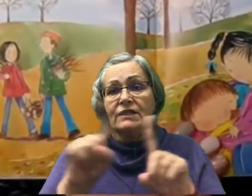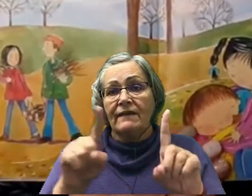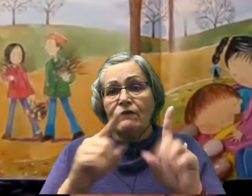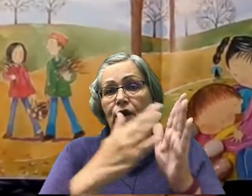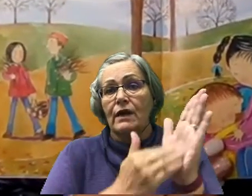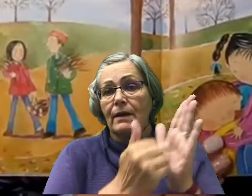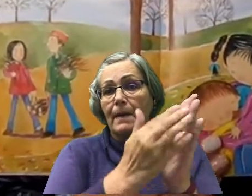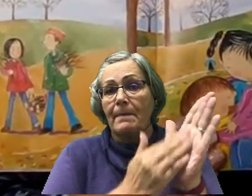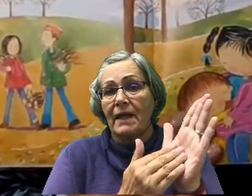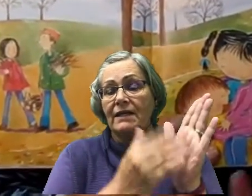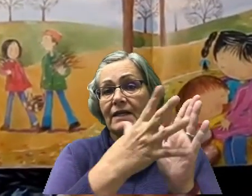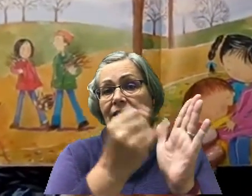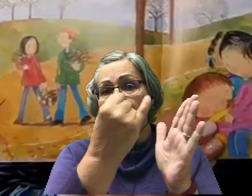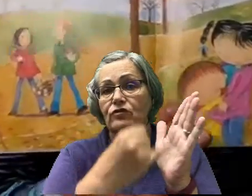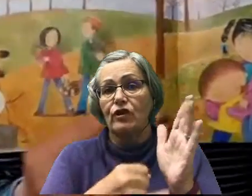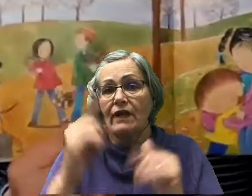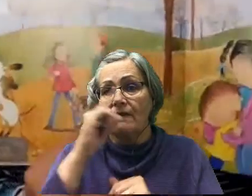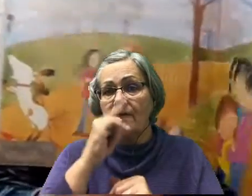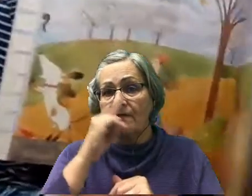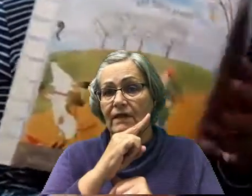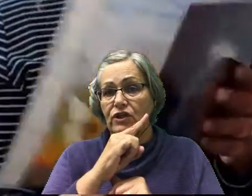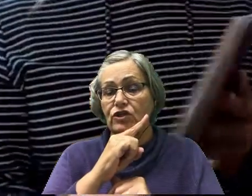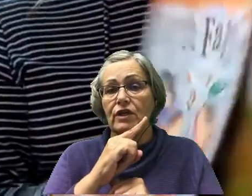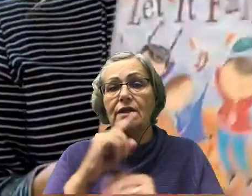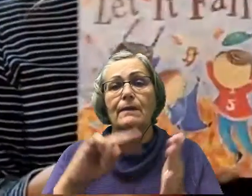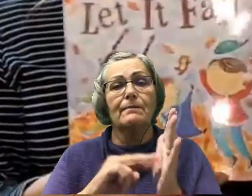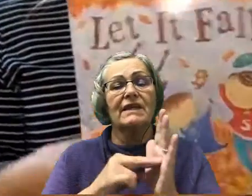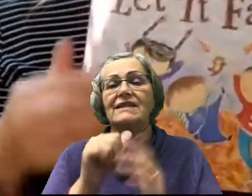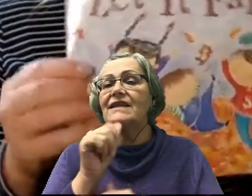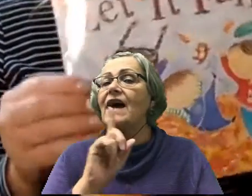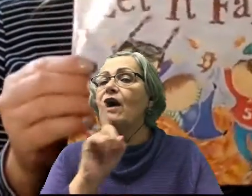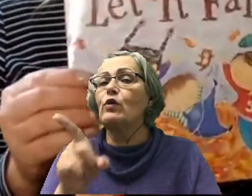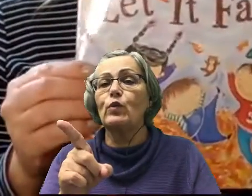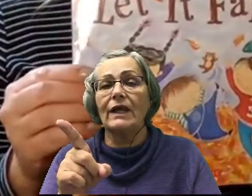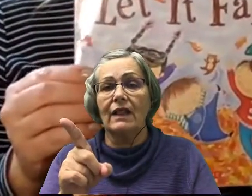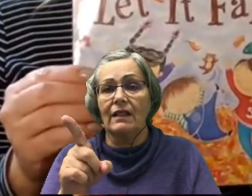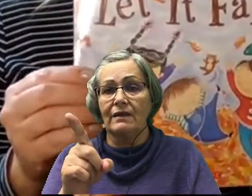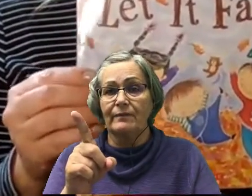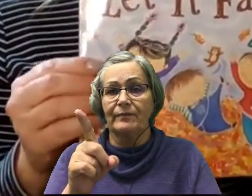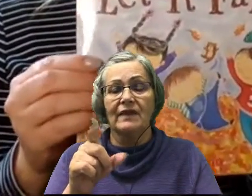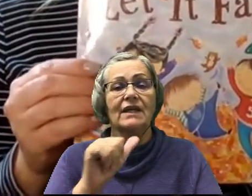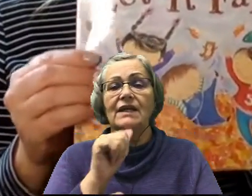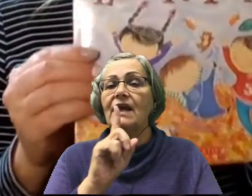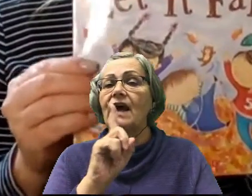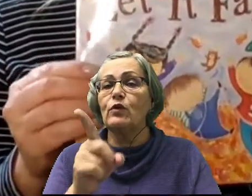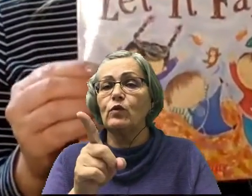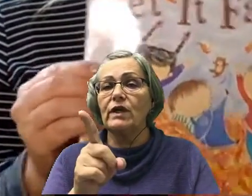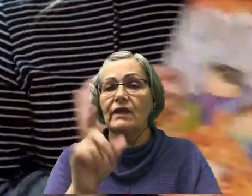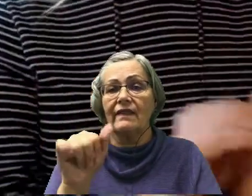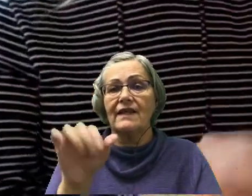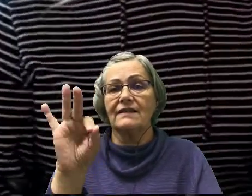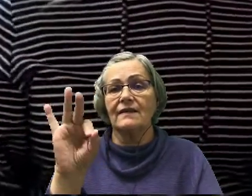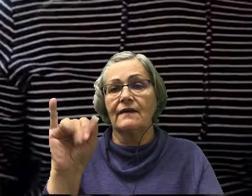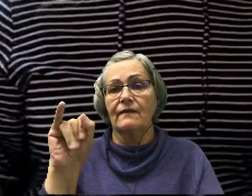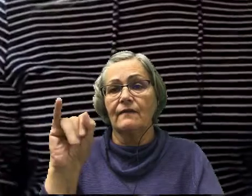or drawings, okay? So fiction means not real, okay? Not real. That's